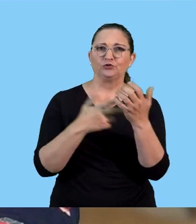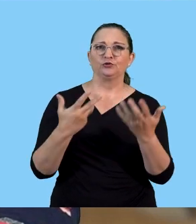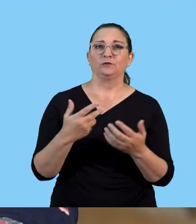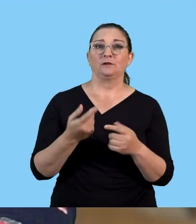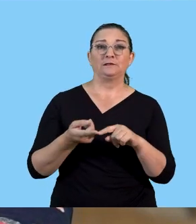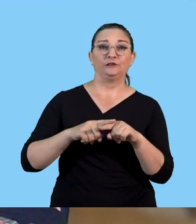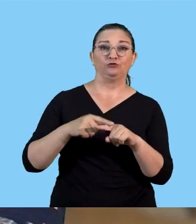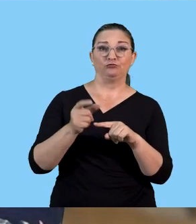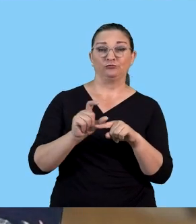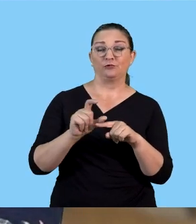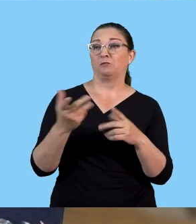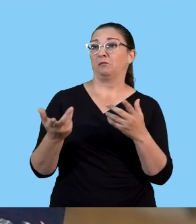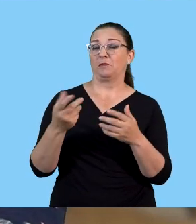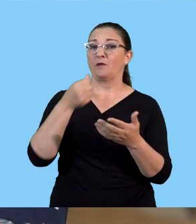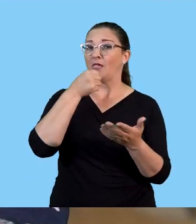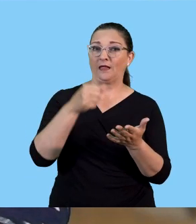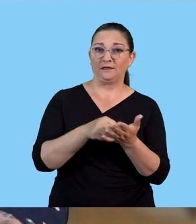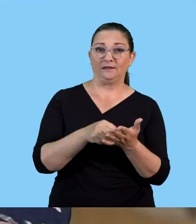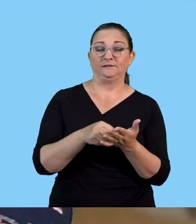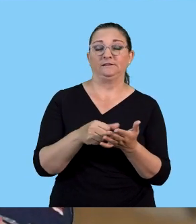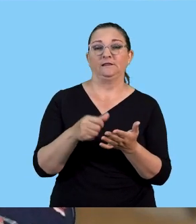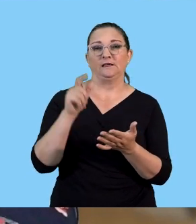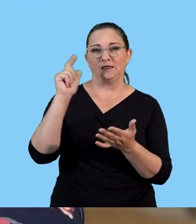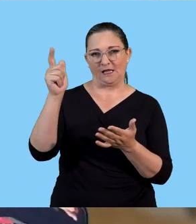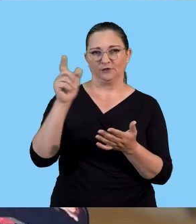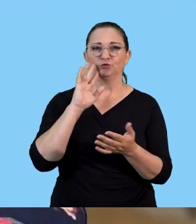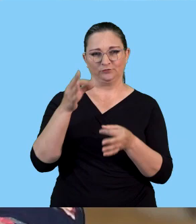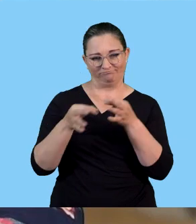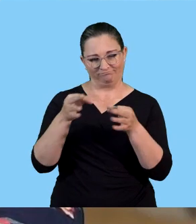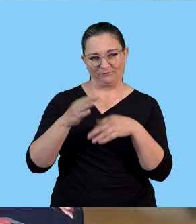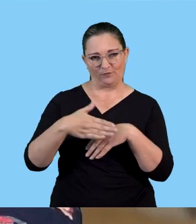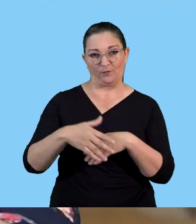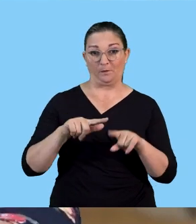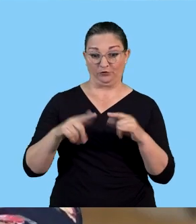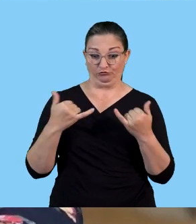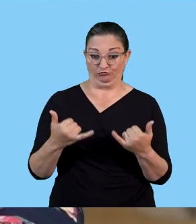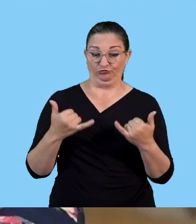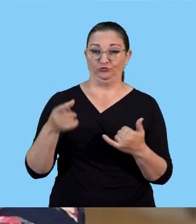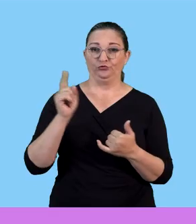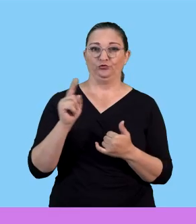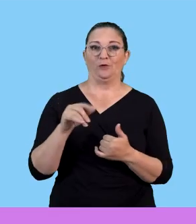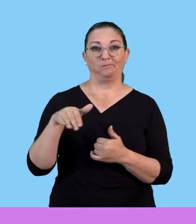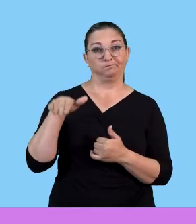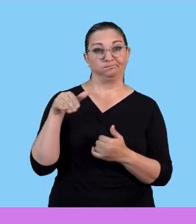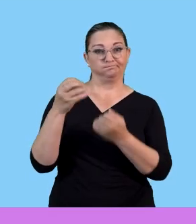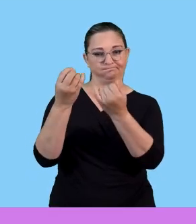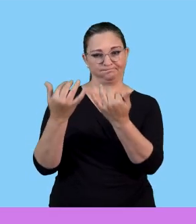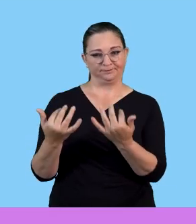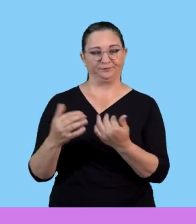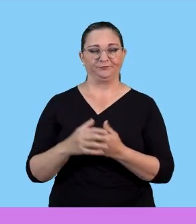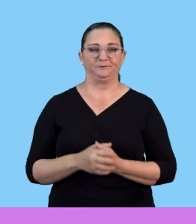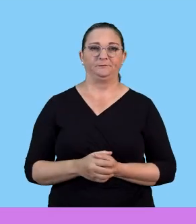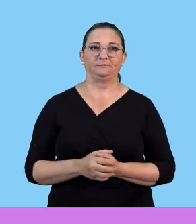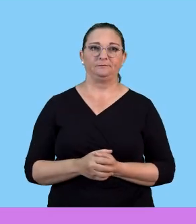a change of interest rate letter. But more of that later on. Today we're looking at